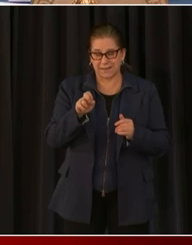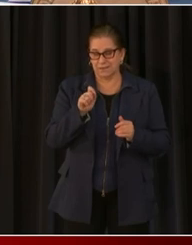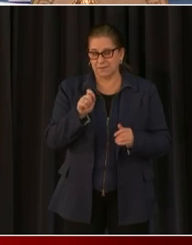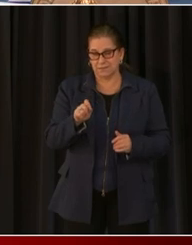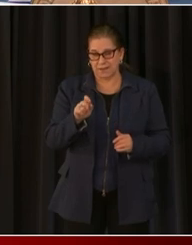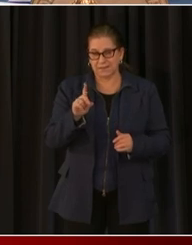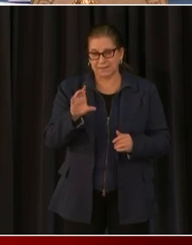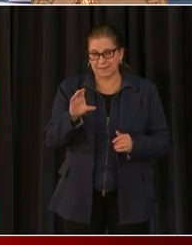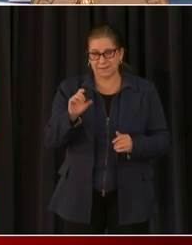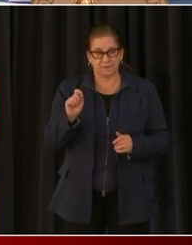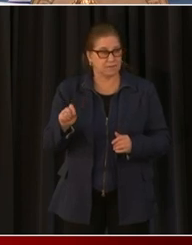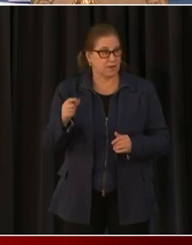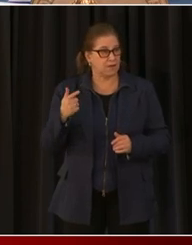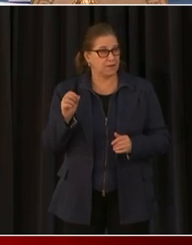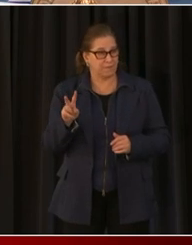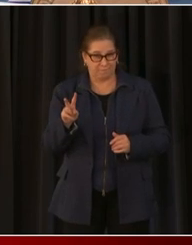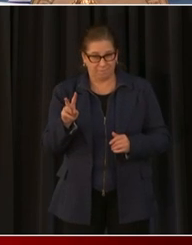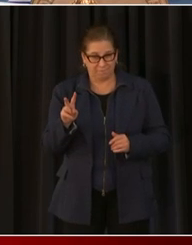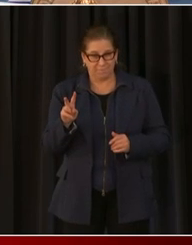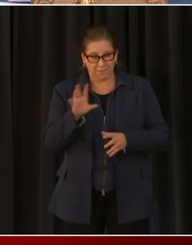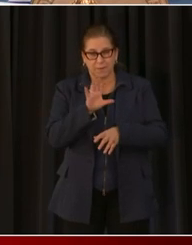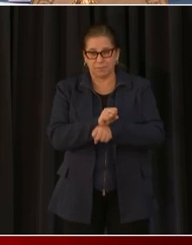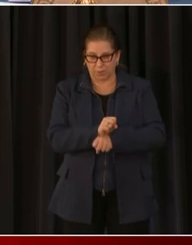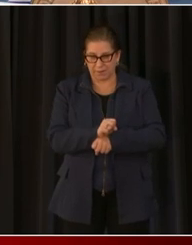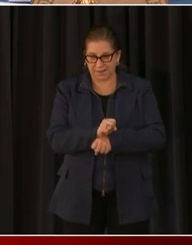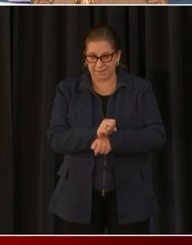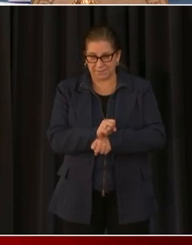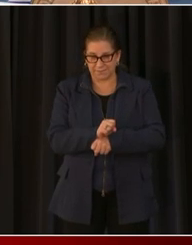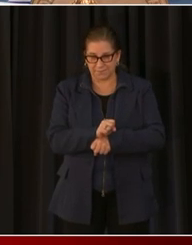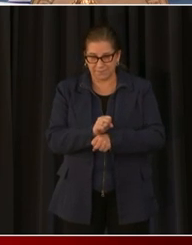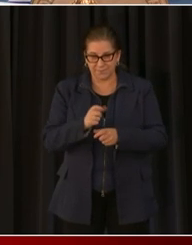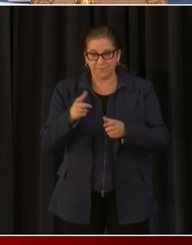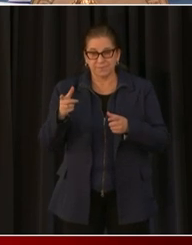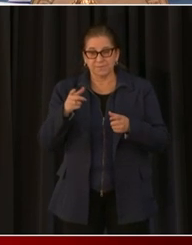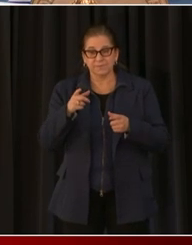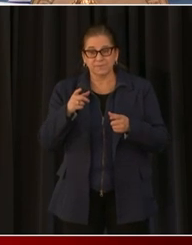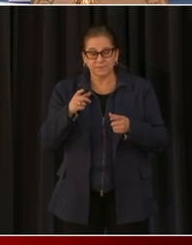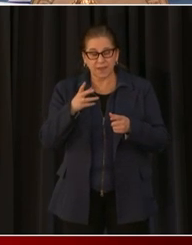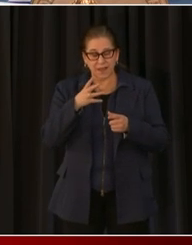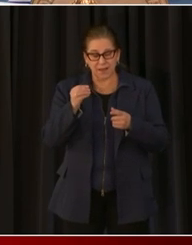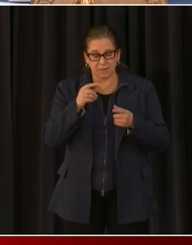Vaccinate.dc.gov, beginning today for priority zip codes, and those zip codes are